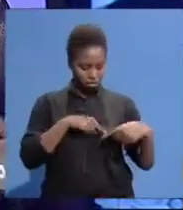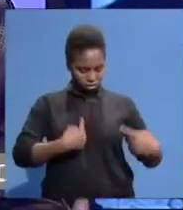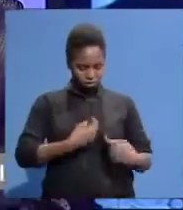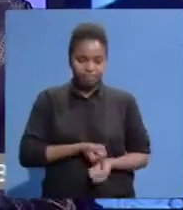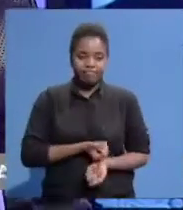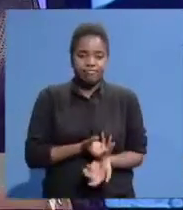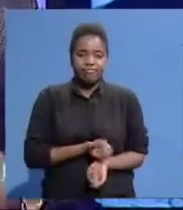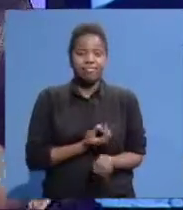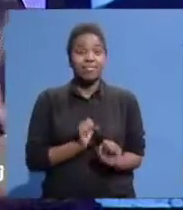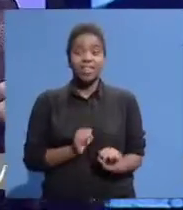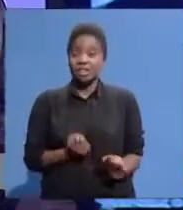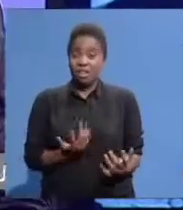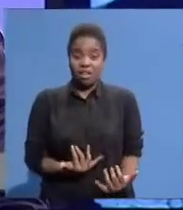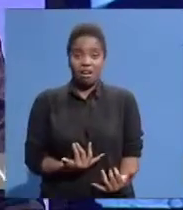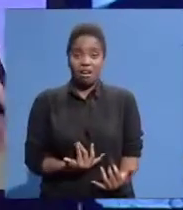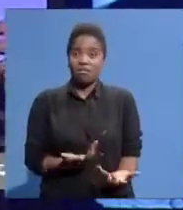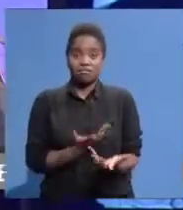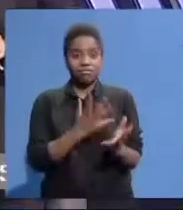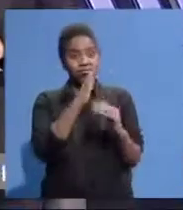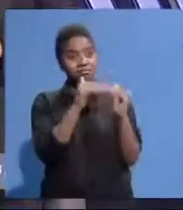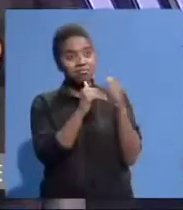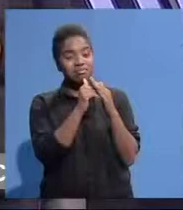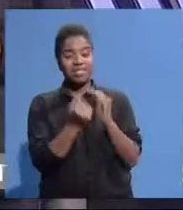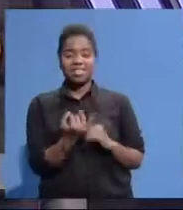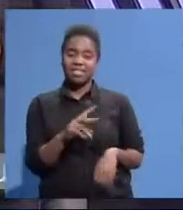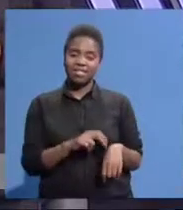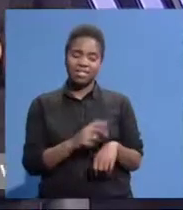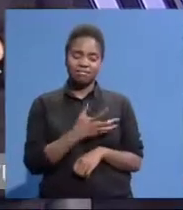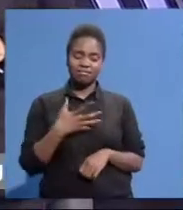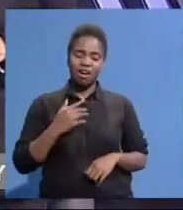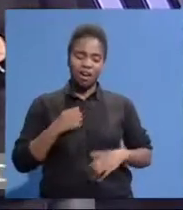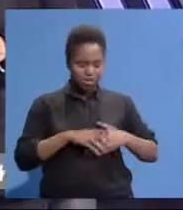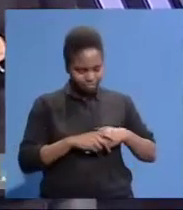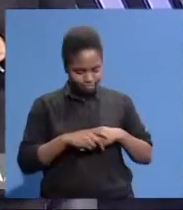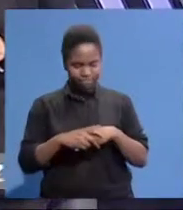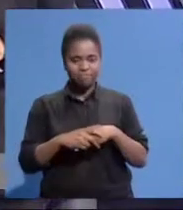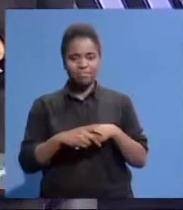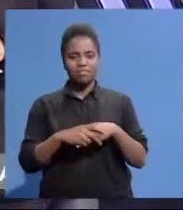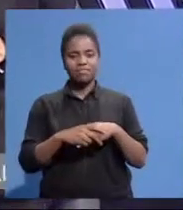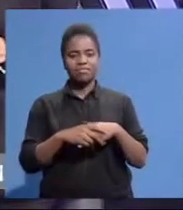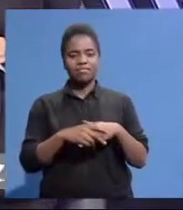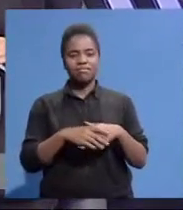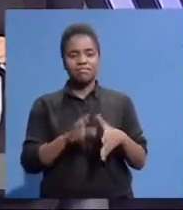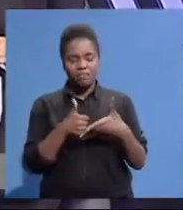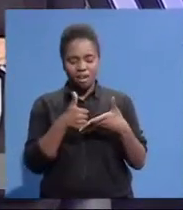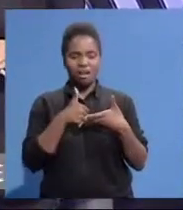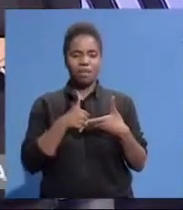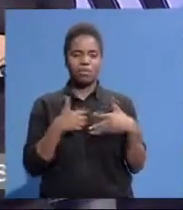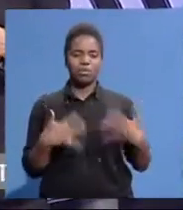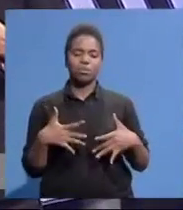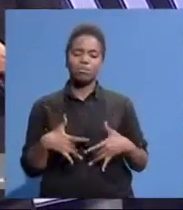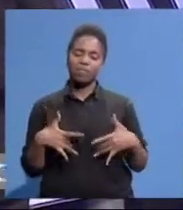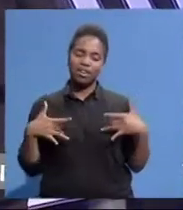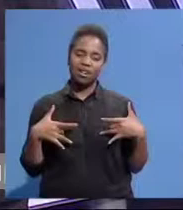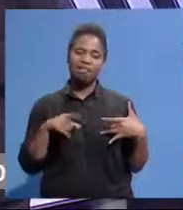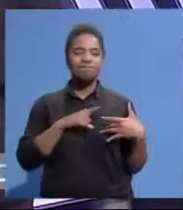her, even right now, even though she's gone, I still need her to sort of hold my hand and walk with me through my journey. And this is your way and I of